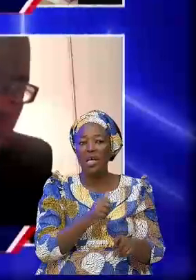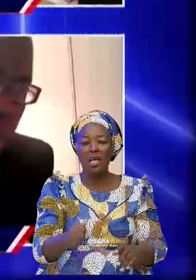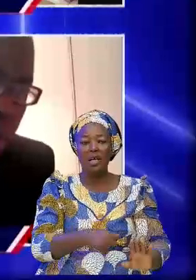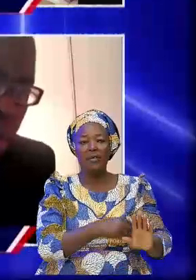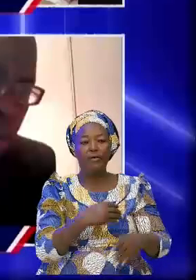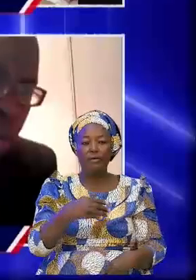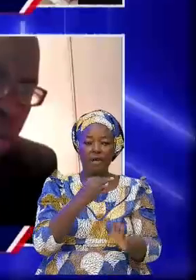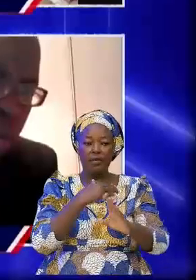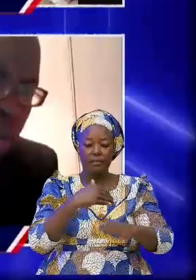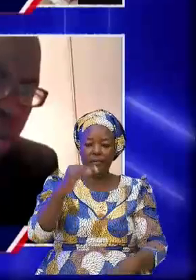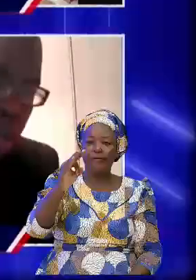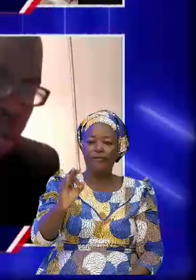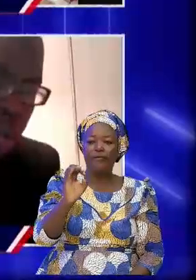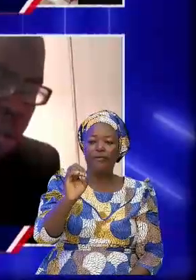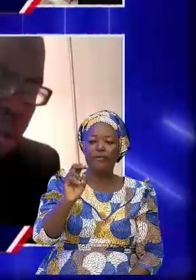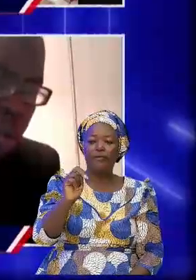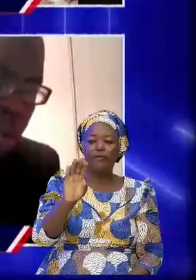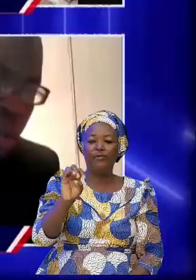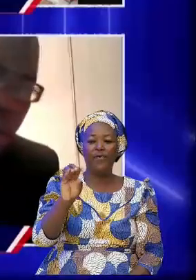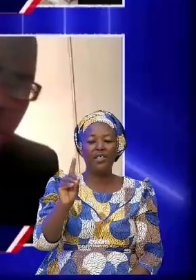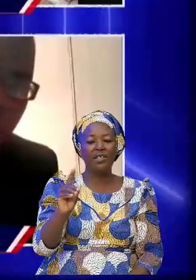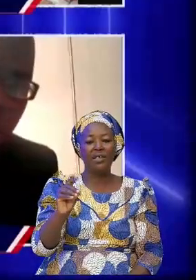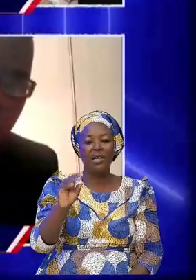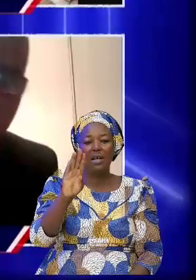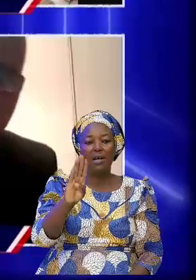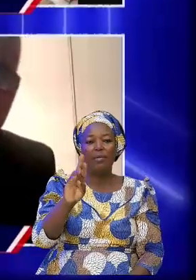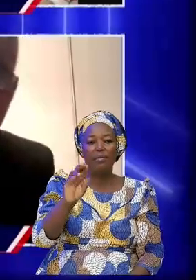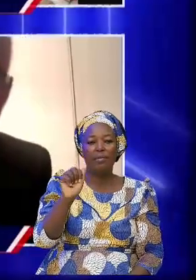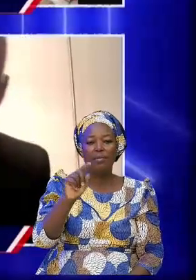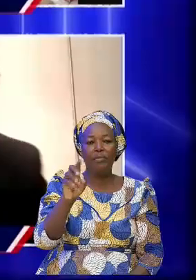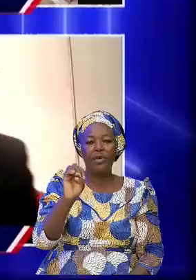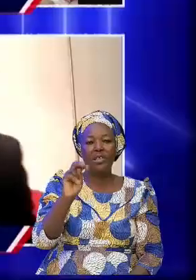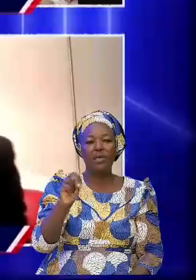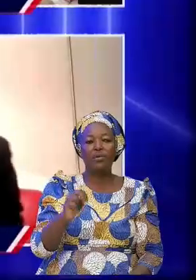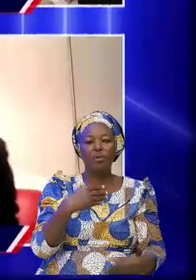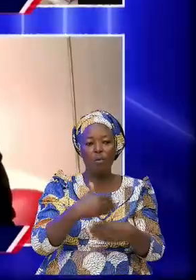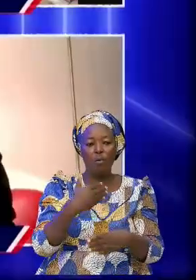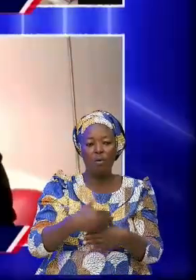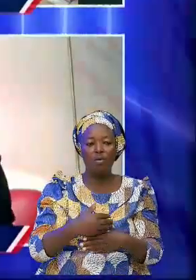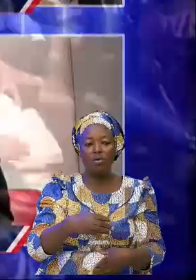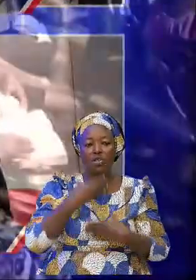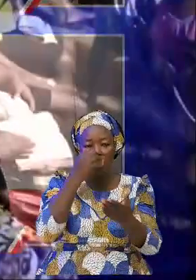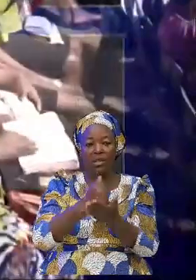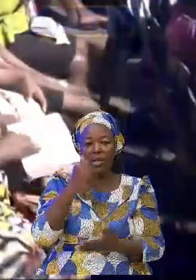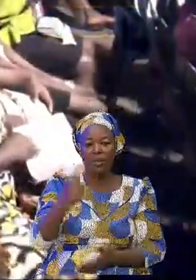thee unto the people a faced brazen wall. I'm waiting for your amen.